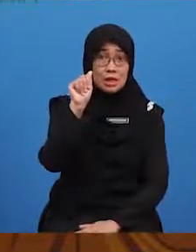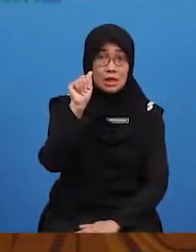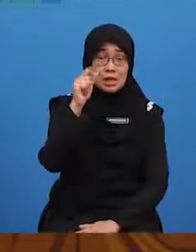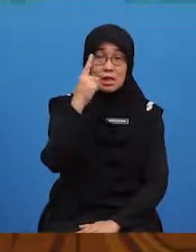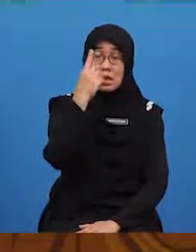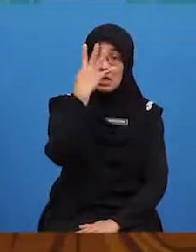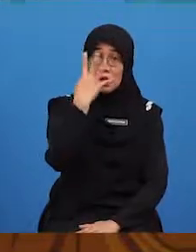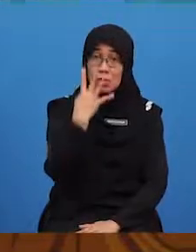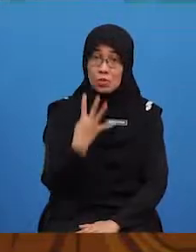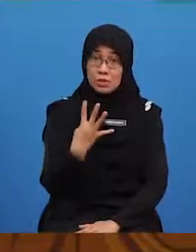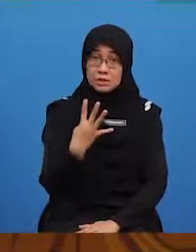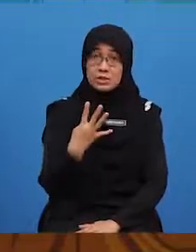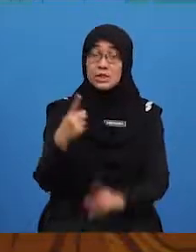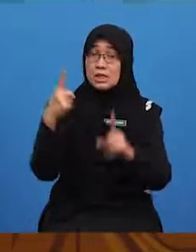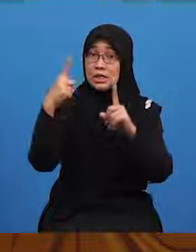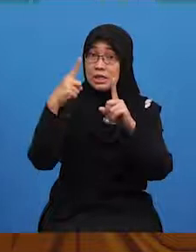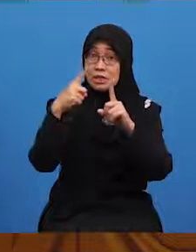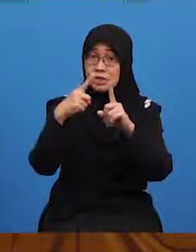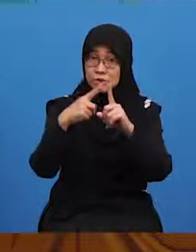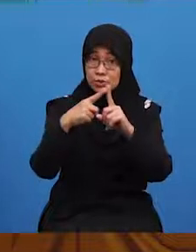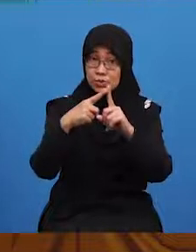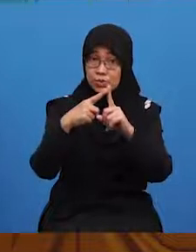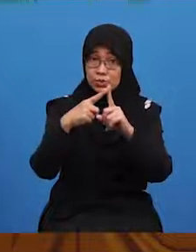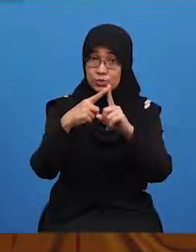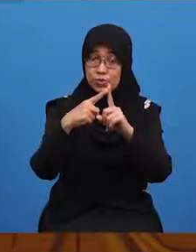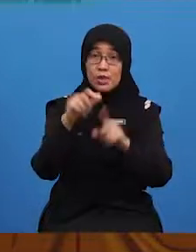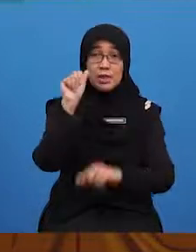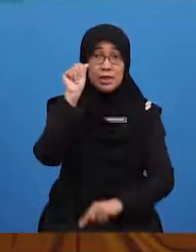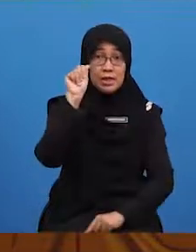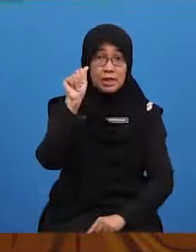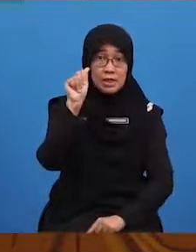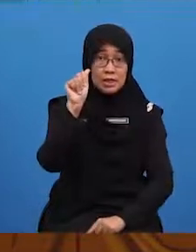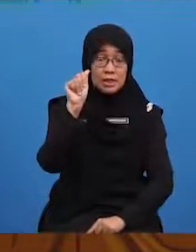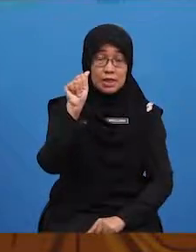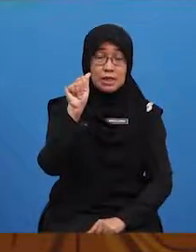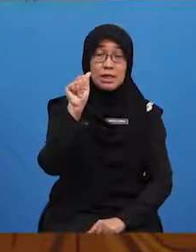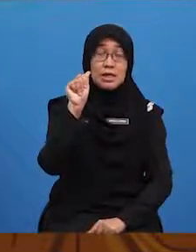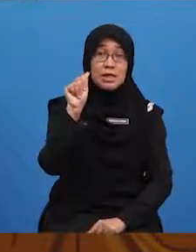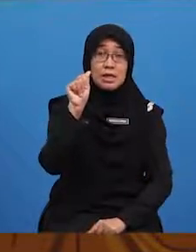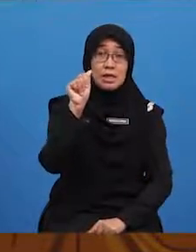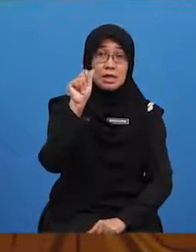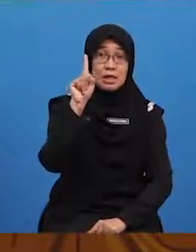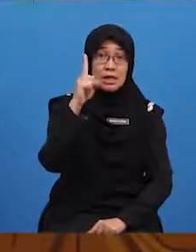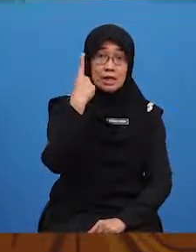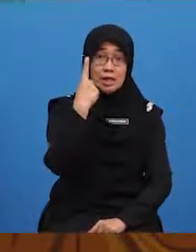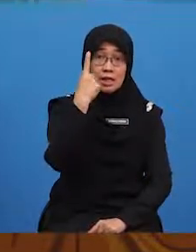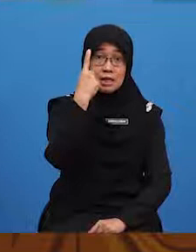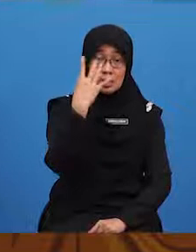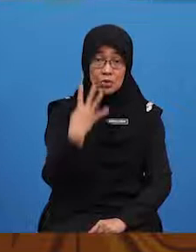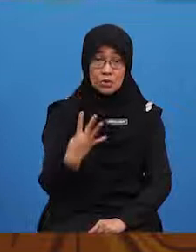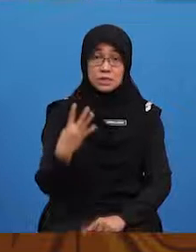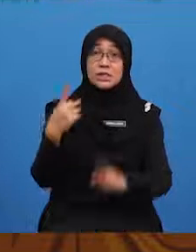So, we can say a quarter to. a quarter